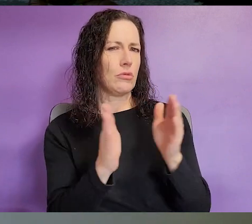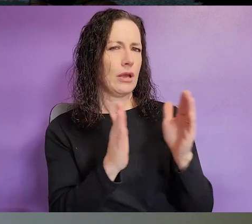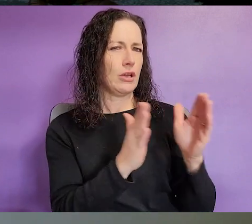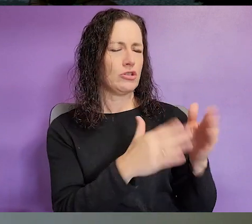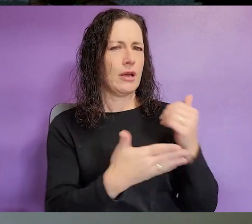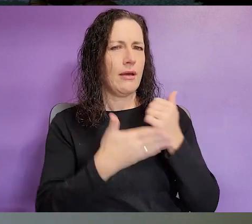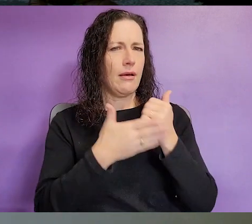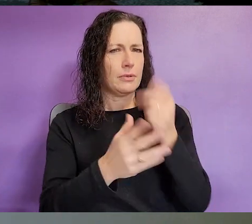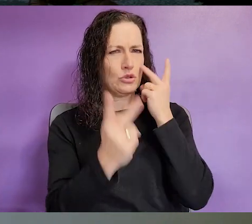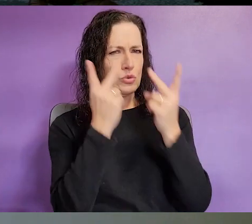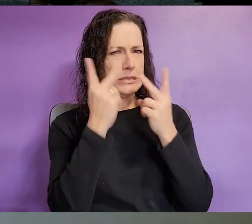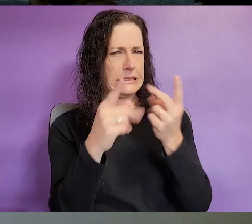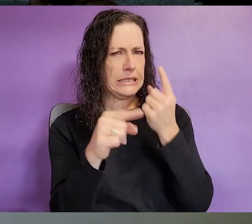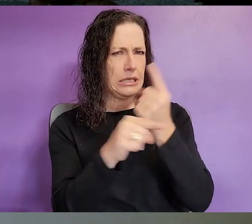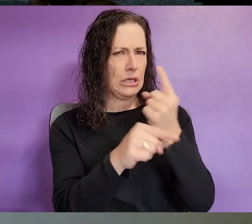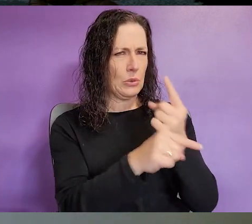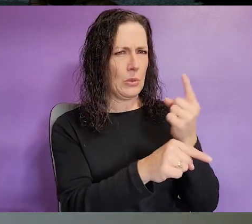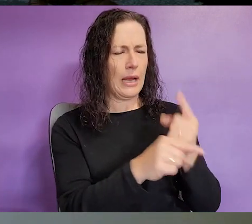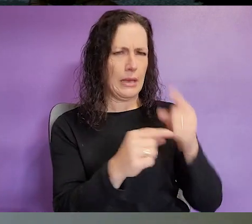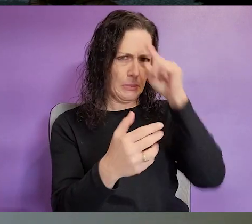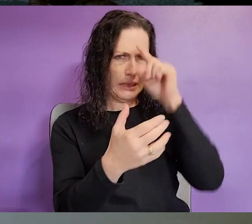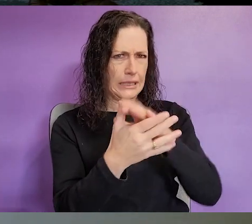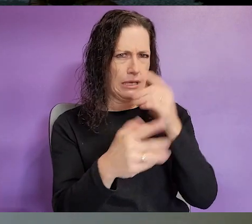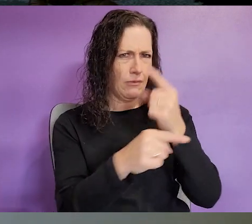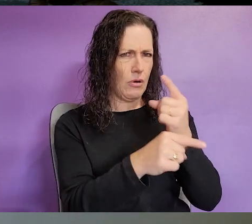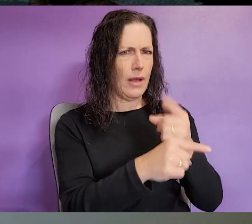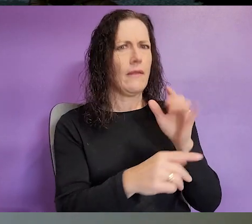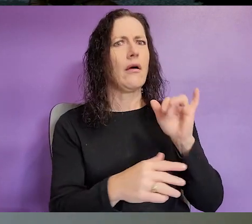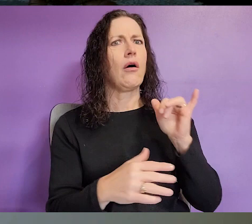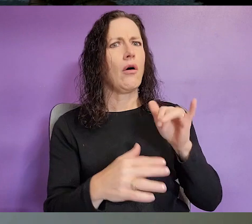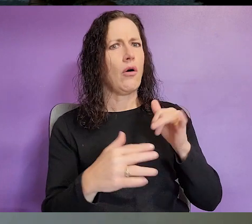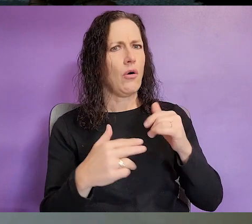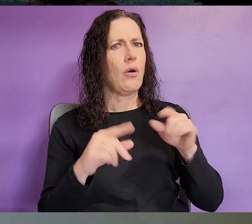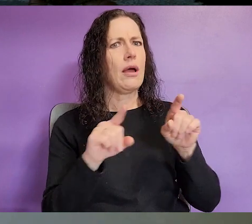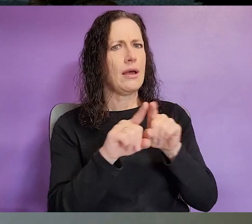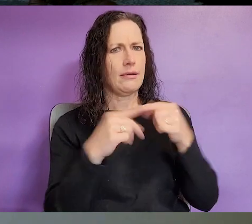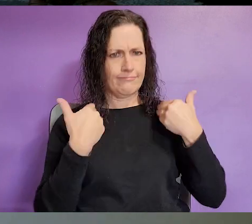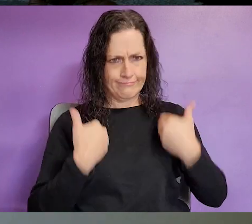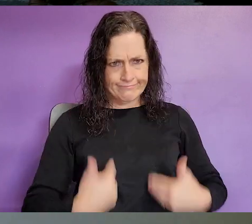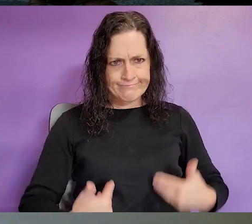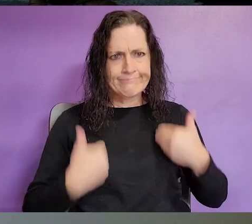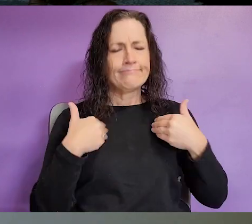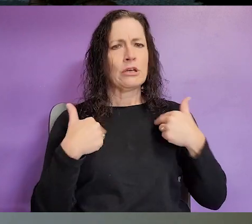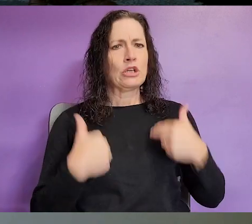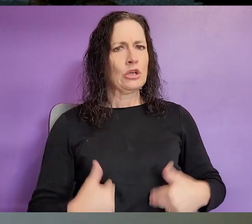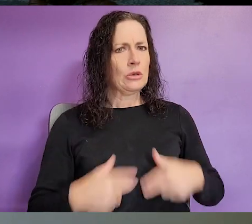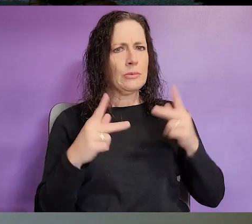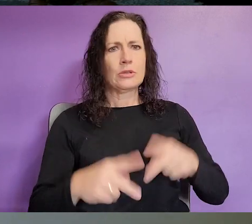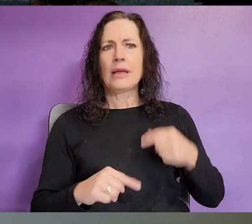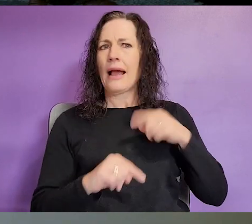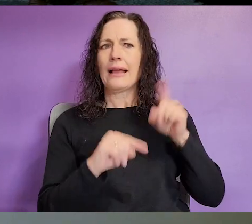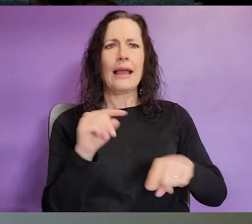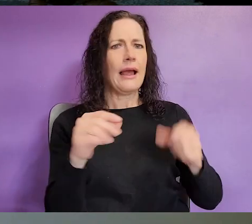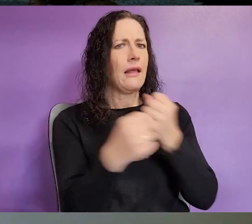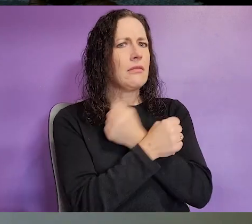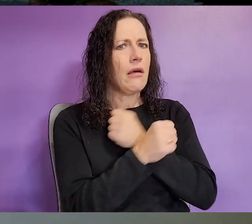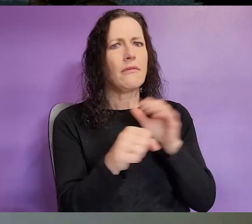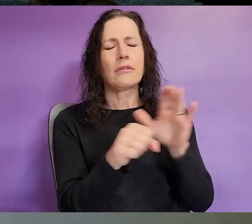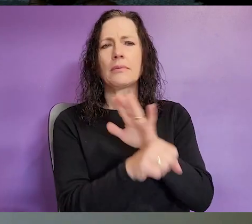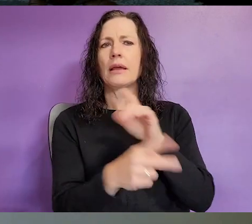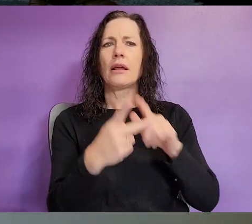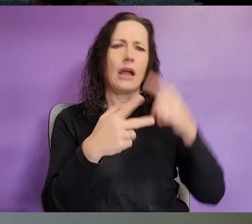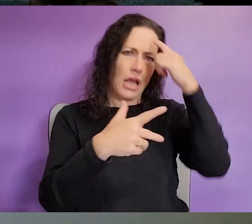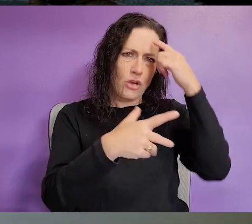in getting our minds straight about human limitations of loving and trusting